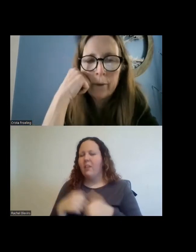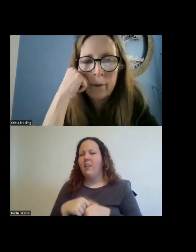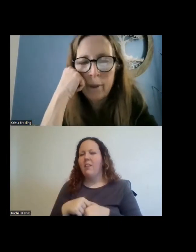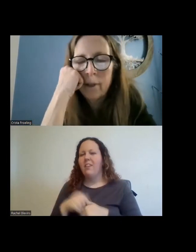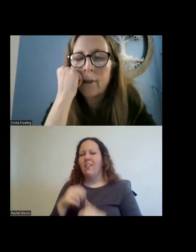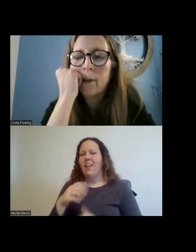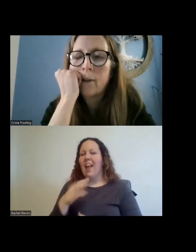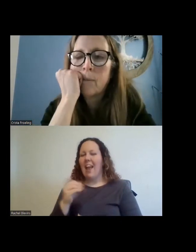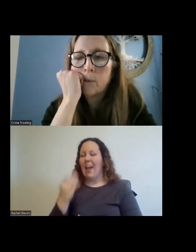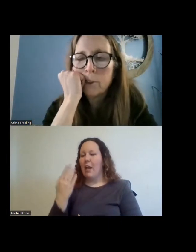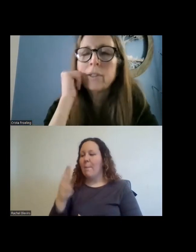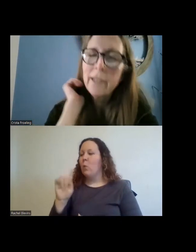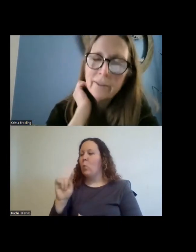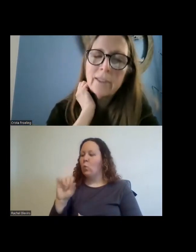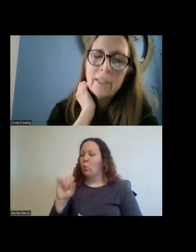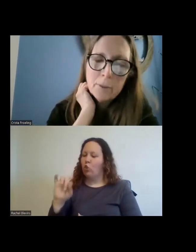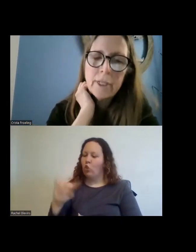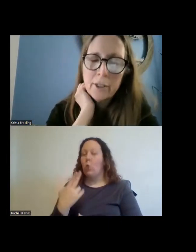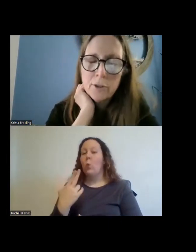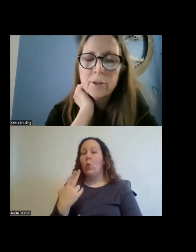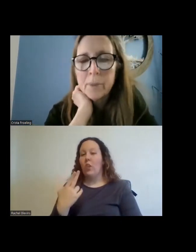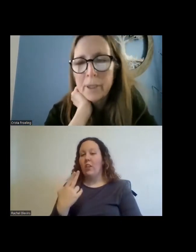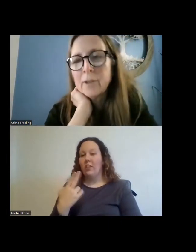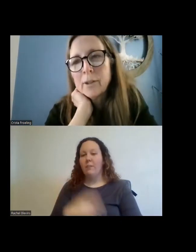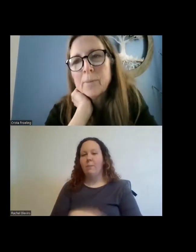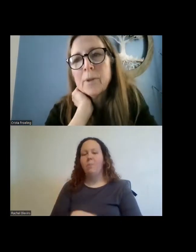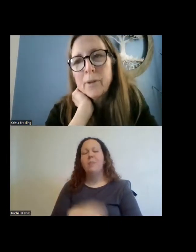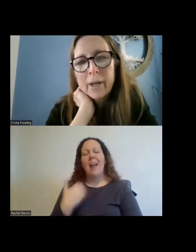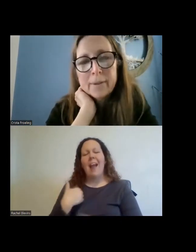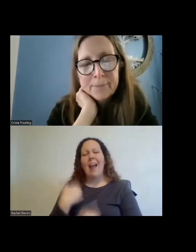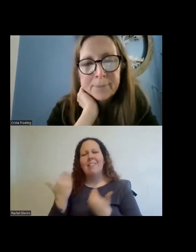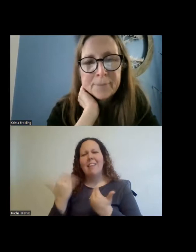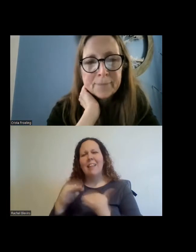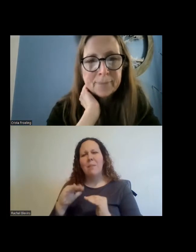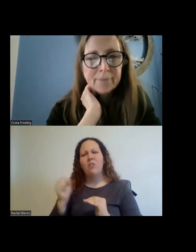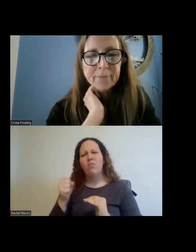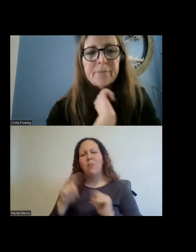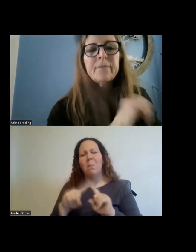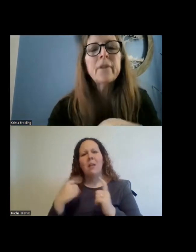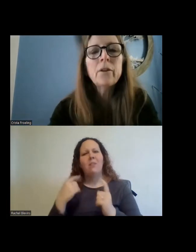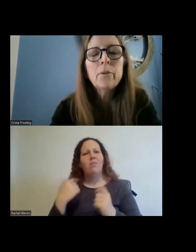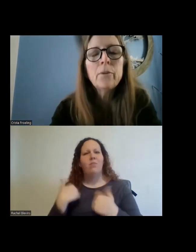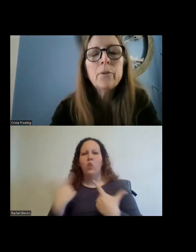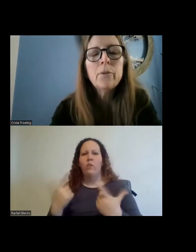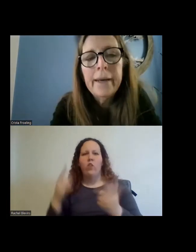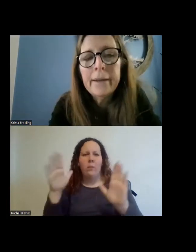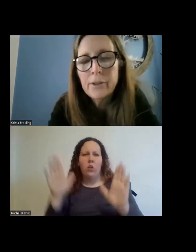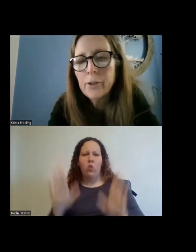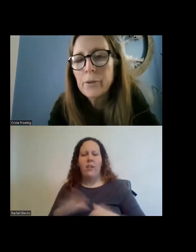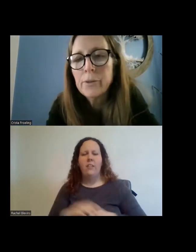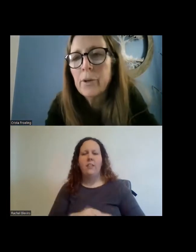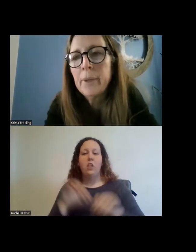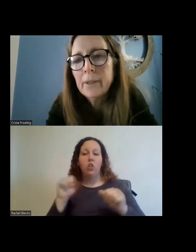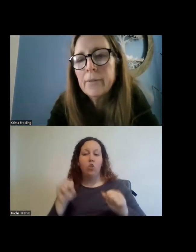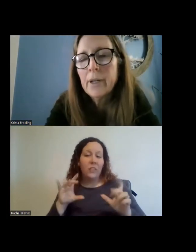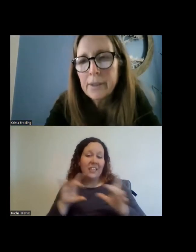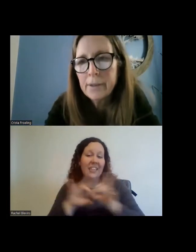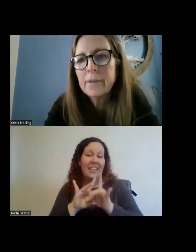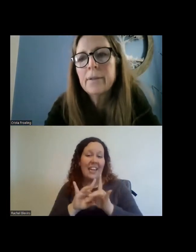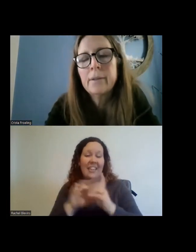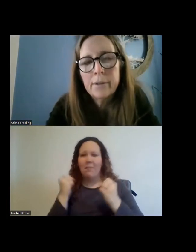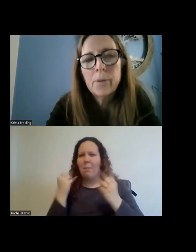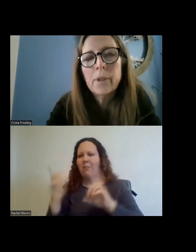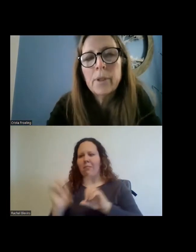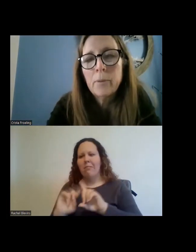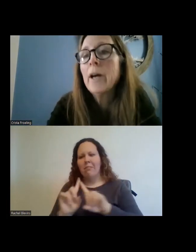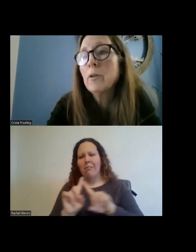Bluetooth, which does have the limitations, but it's been great. You can connect to so many